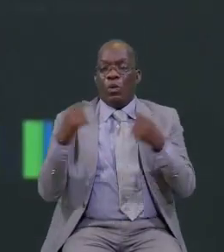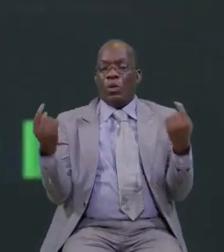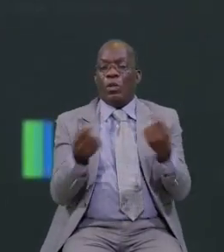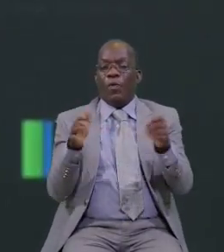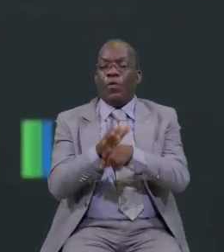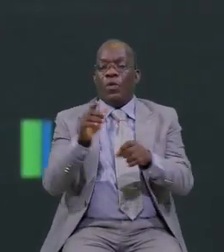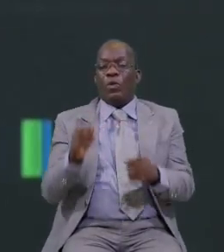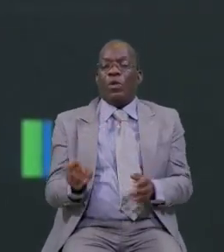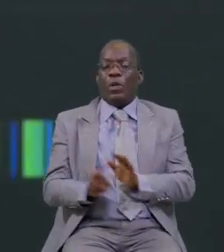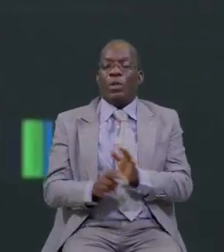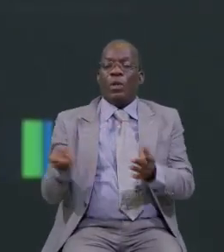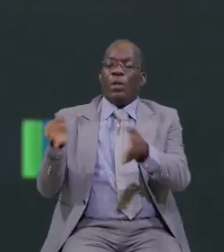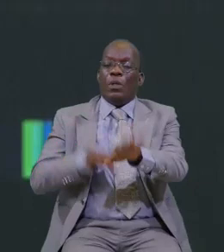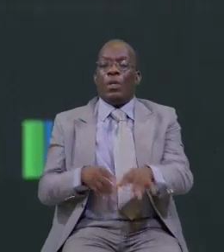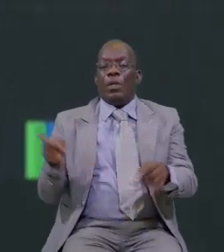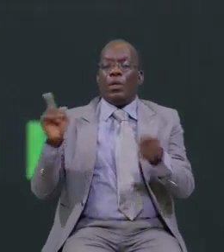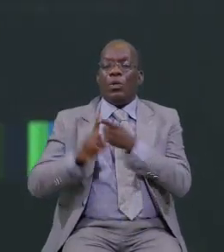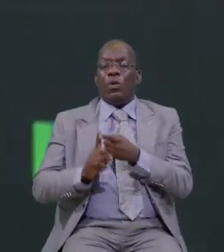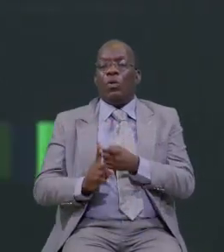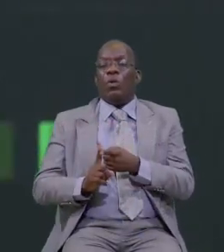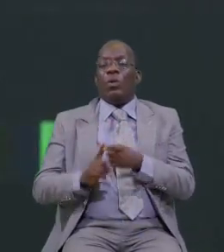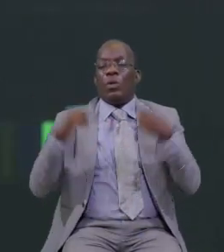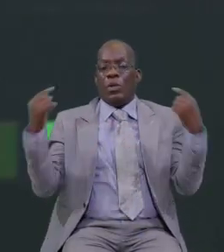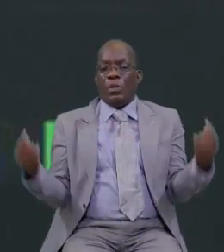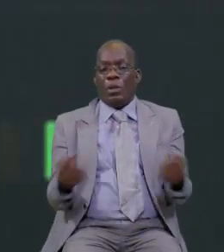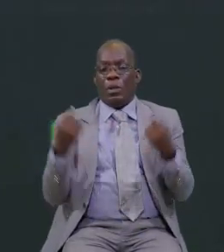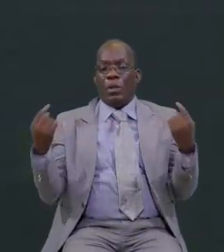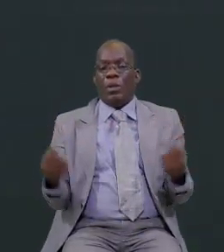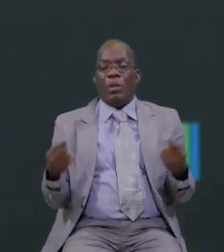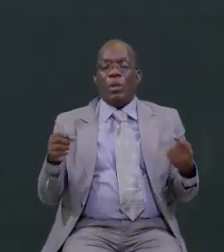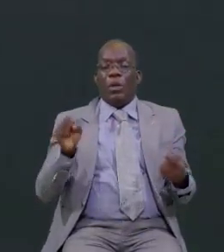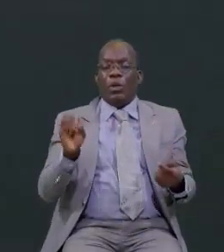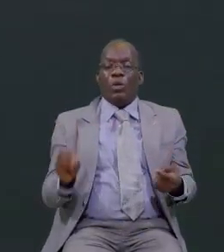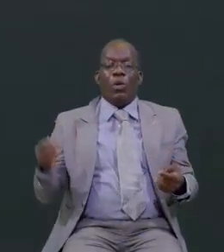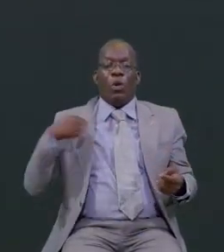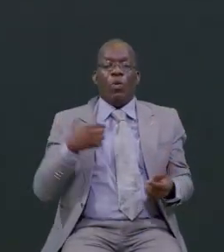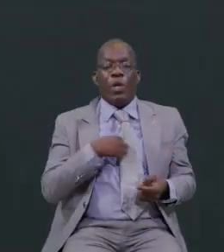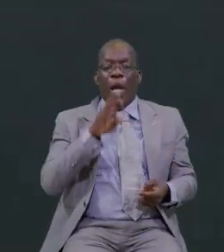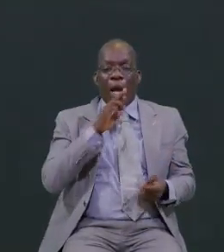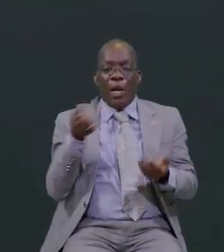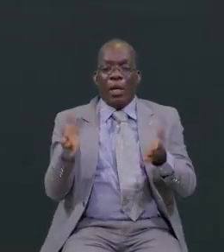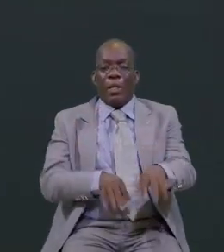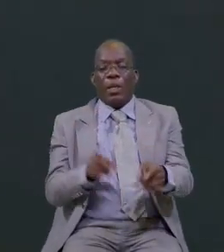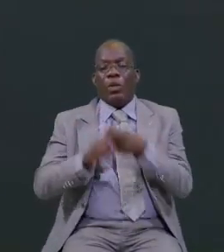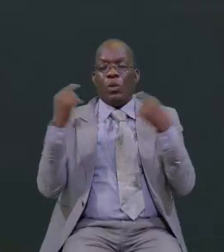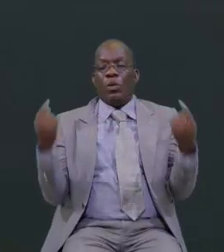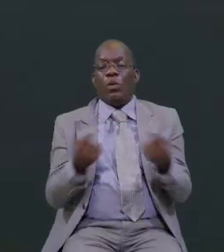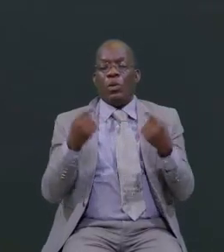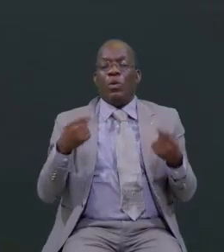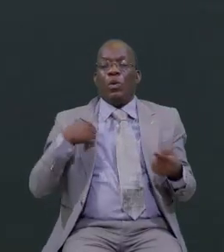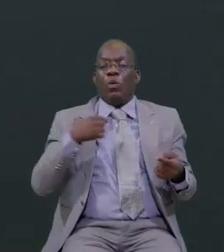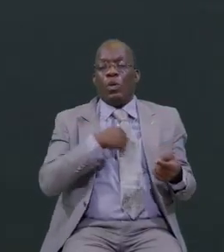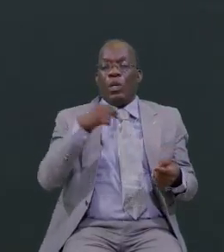Dead to transgression. So we are dead to sin. We should live